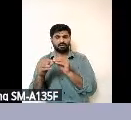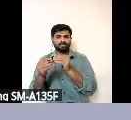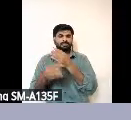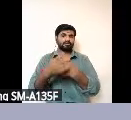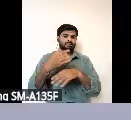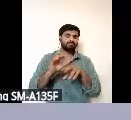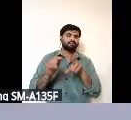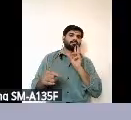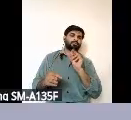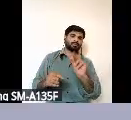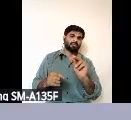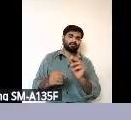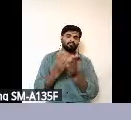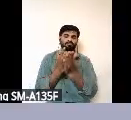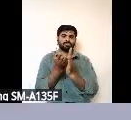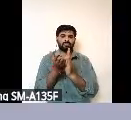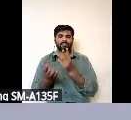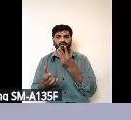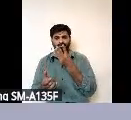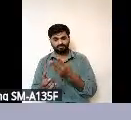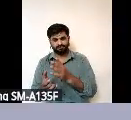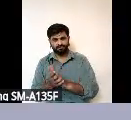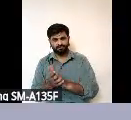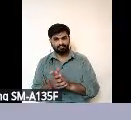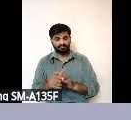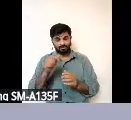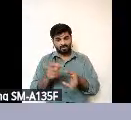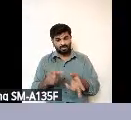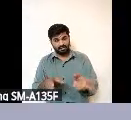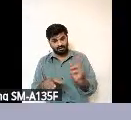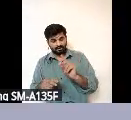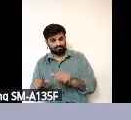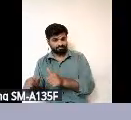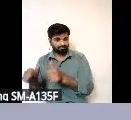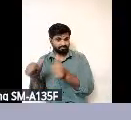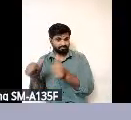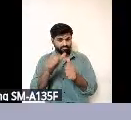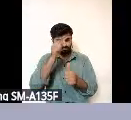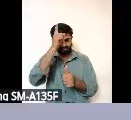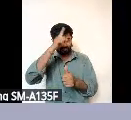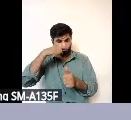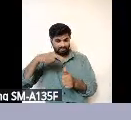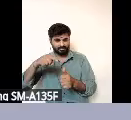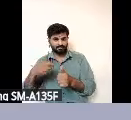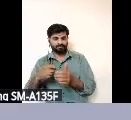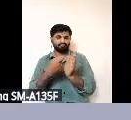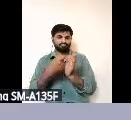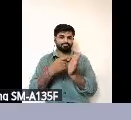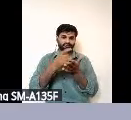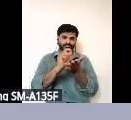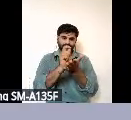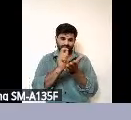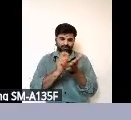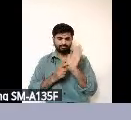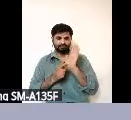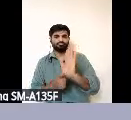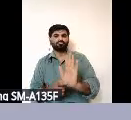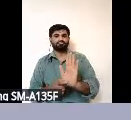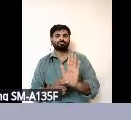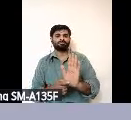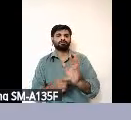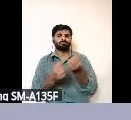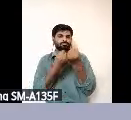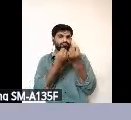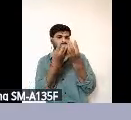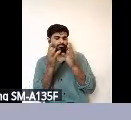categories. And then again, in their report, they said that this is also an undercount, and hence we will stop the count or collecting disability